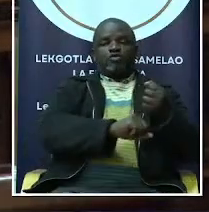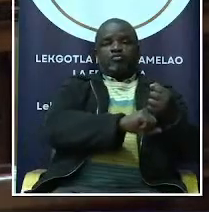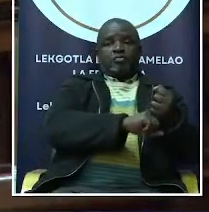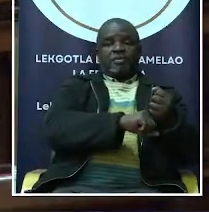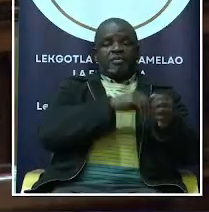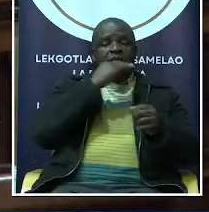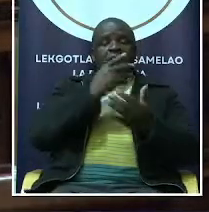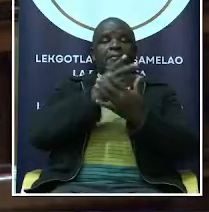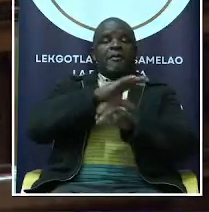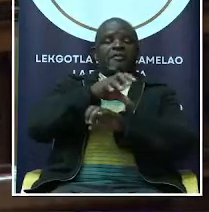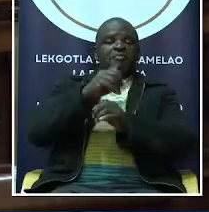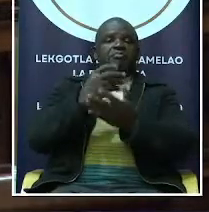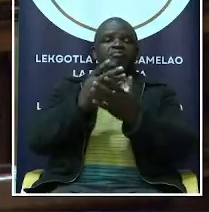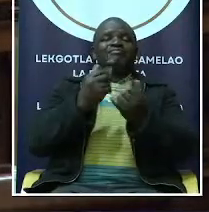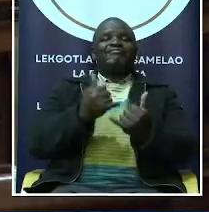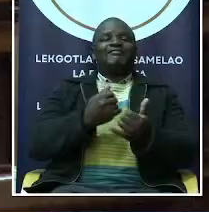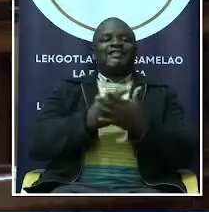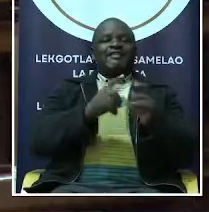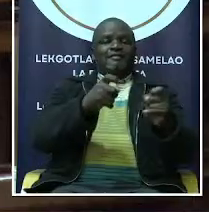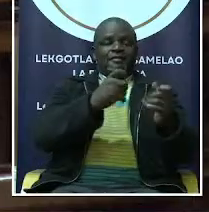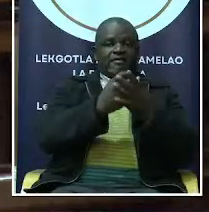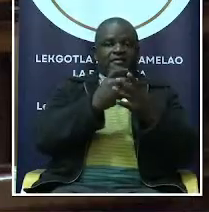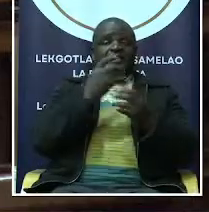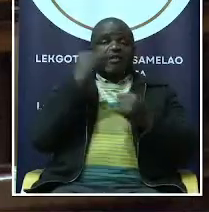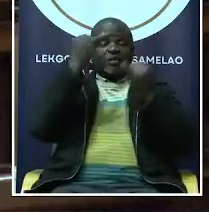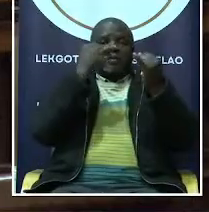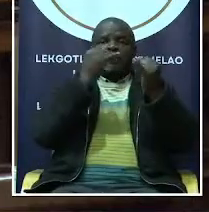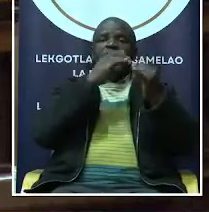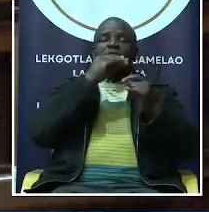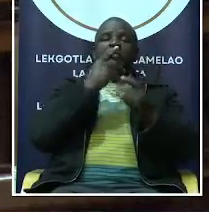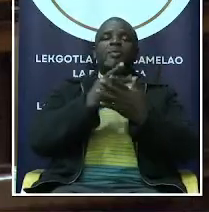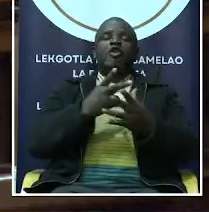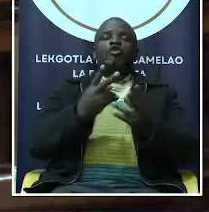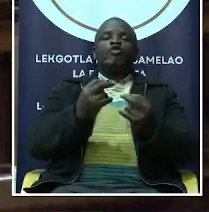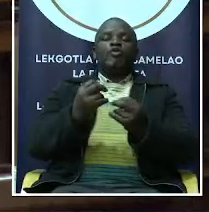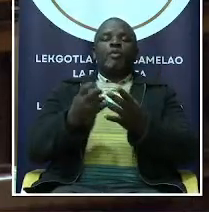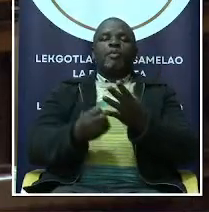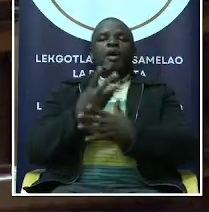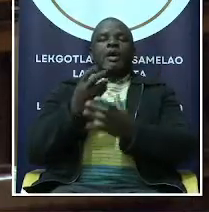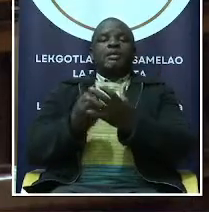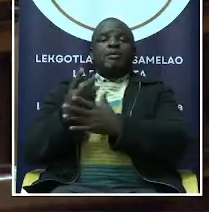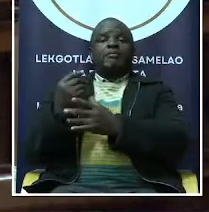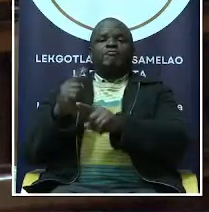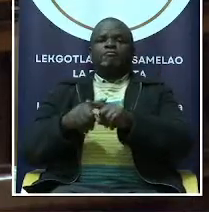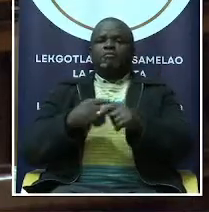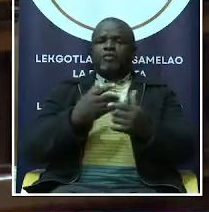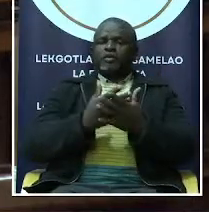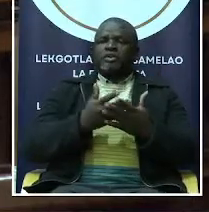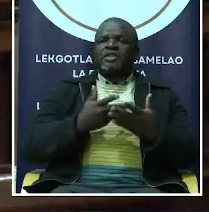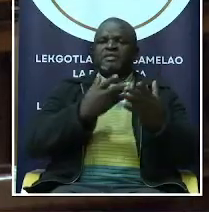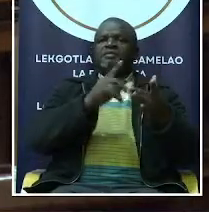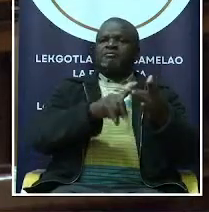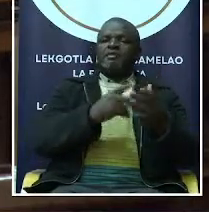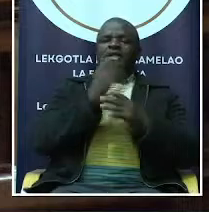foster innovation, leading the development of new products, services, and